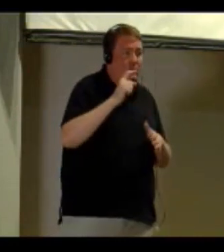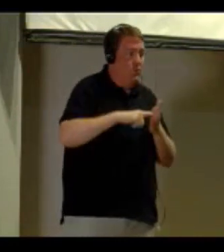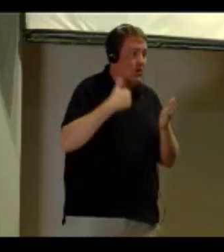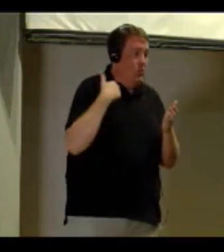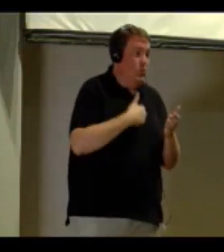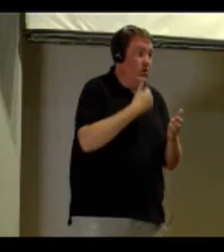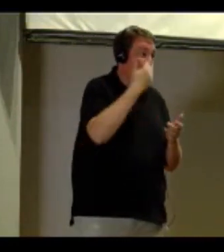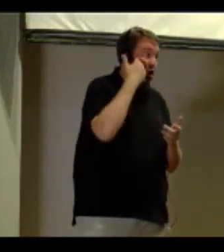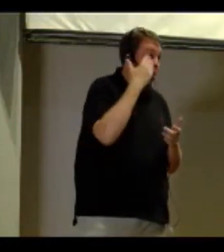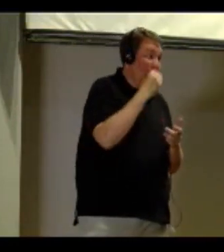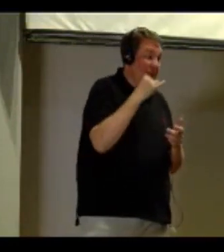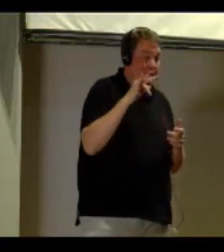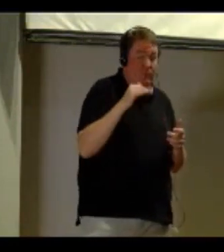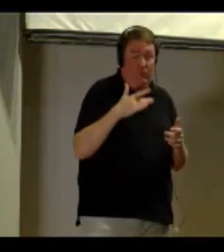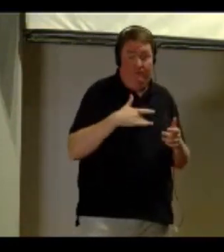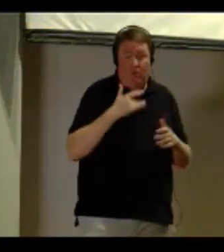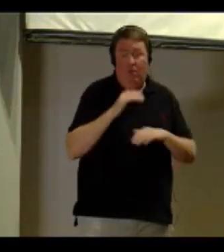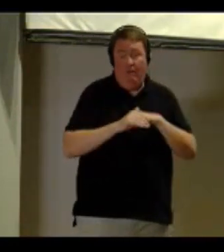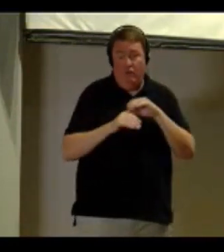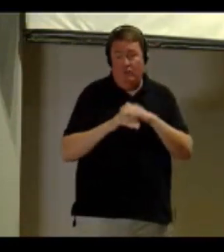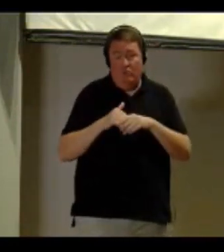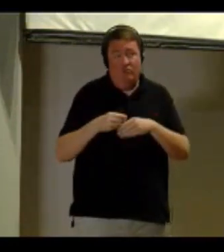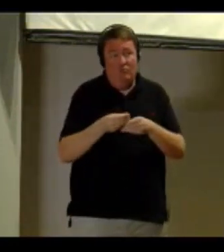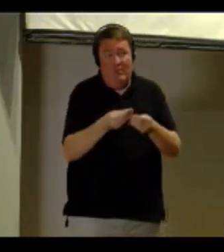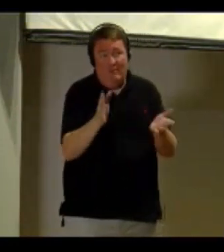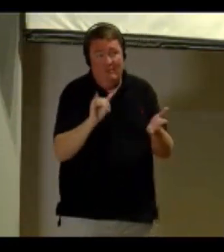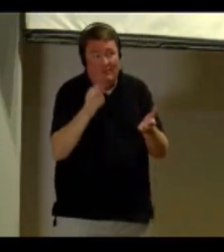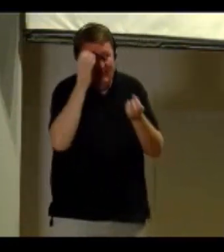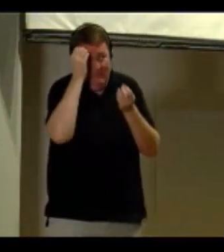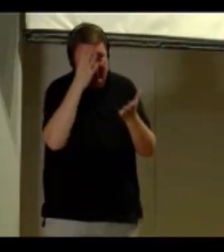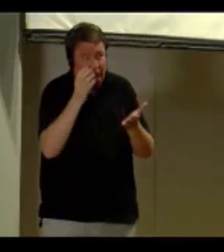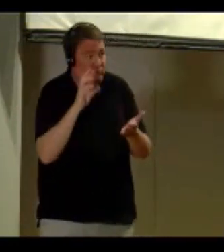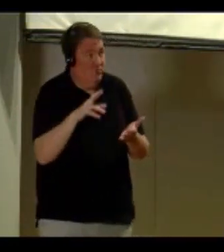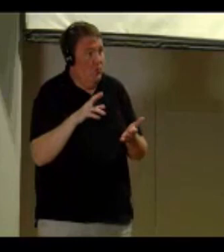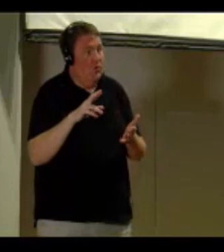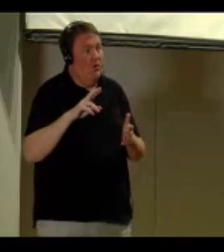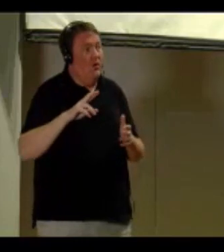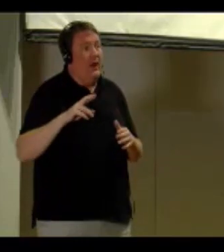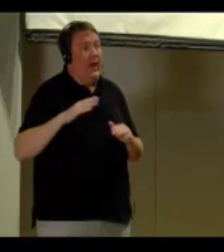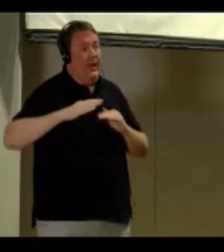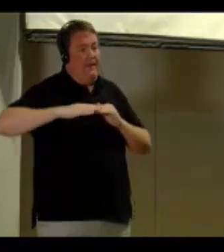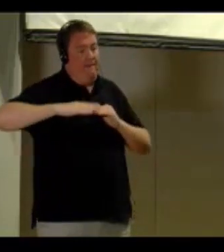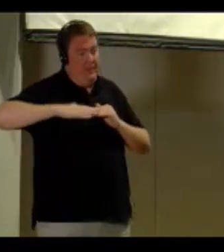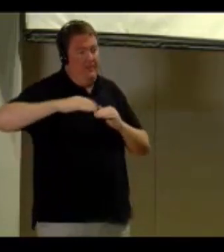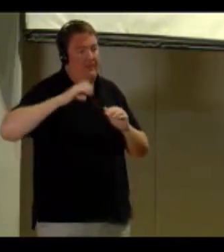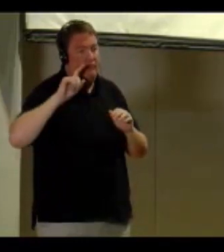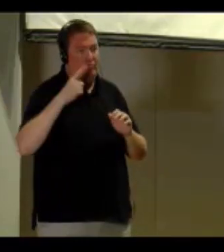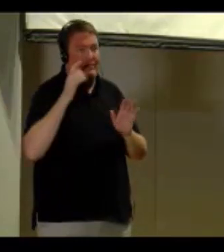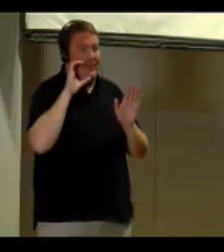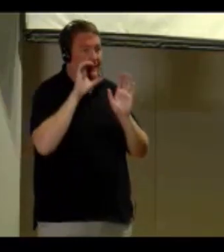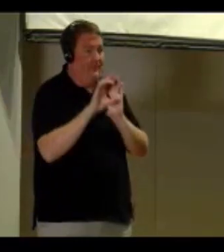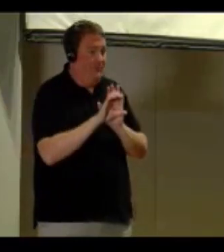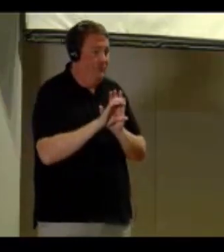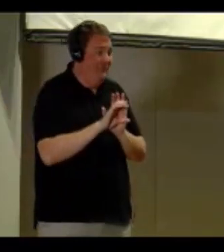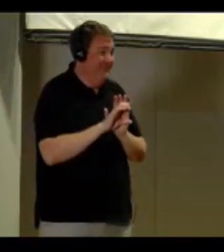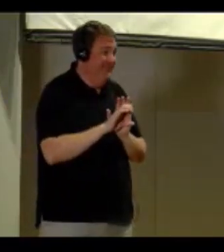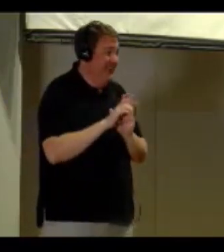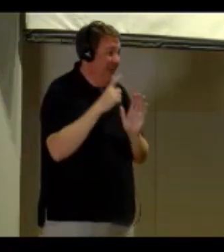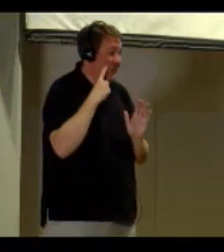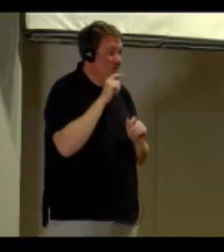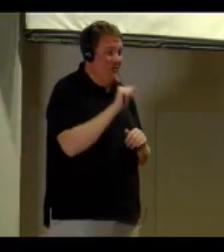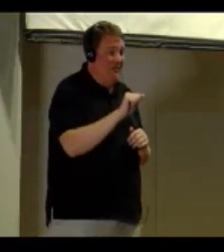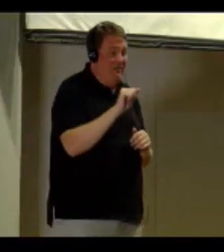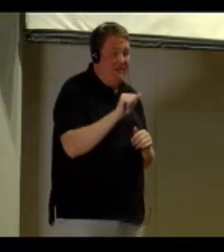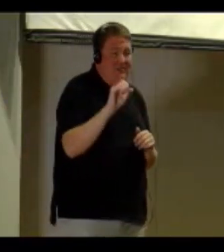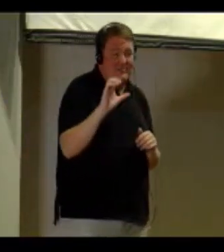we feel comfortable in releasing the information, or at least the image. And I would say, especially for the